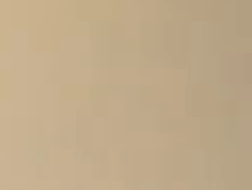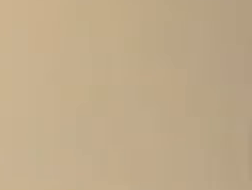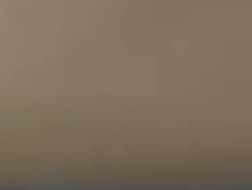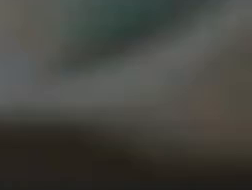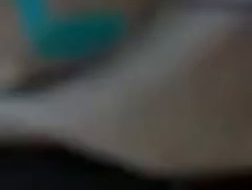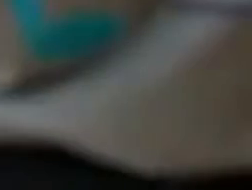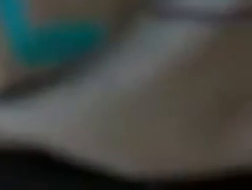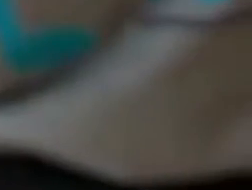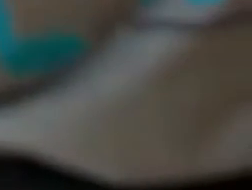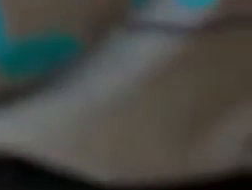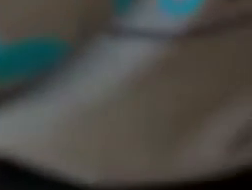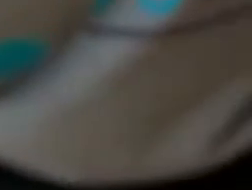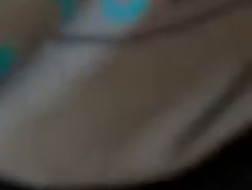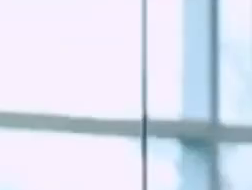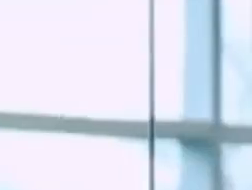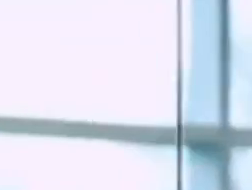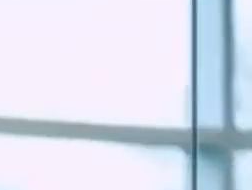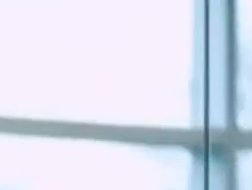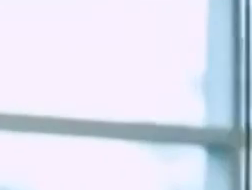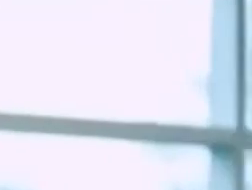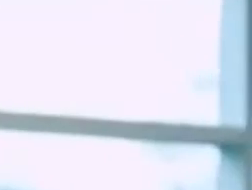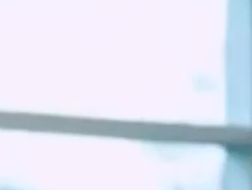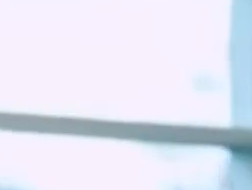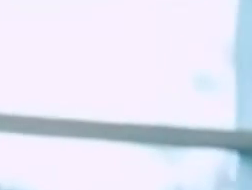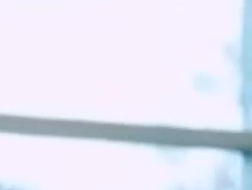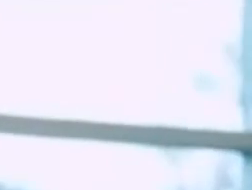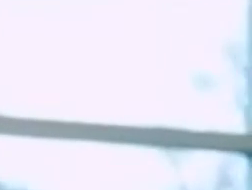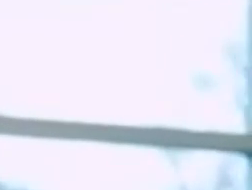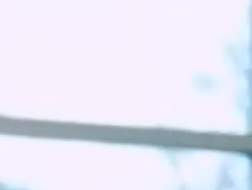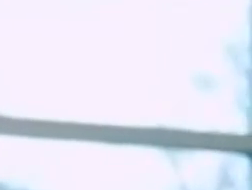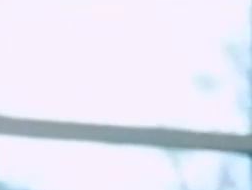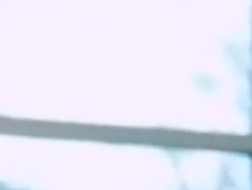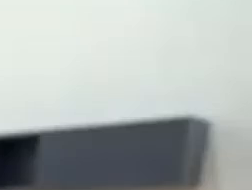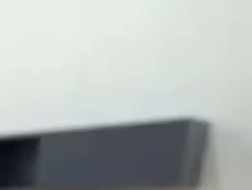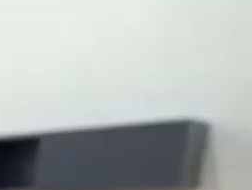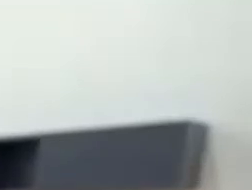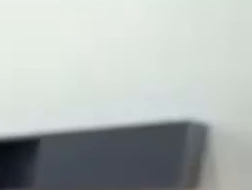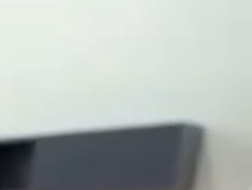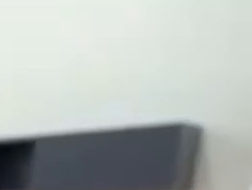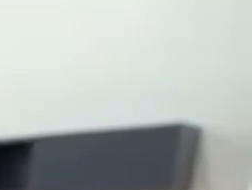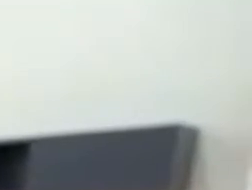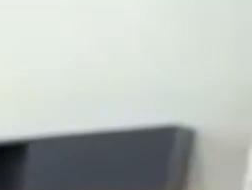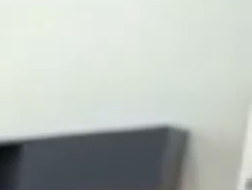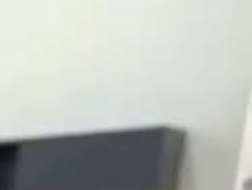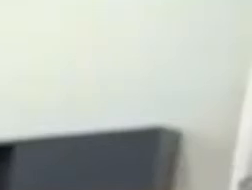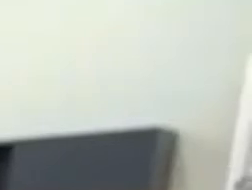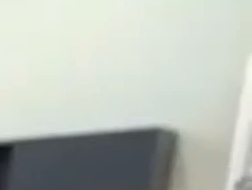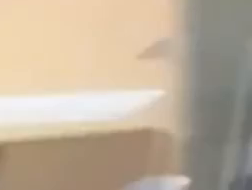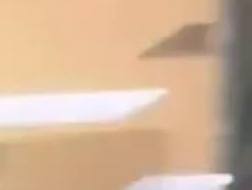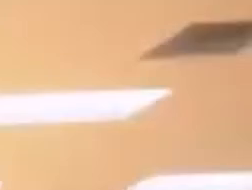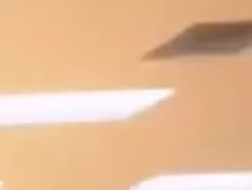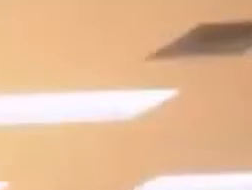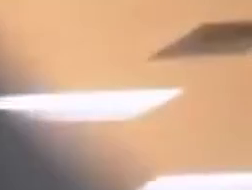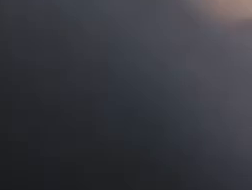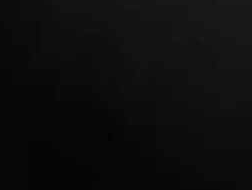by promoting health and wellness for people with disabilities at all mobility levels. Our findings are then disseminated